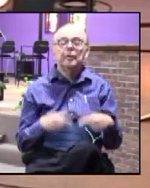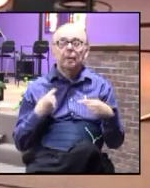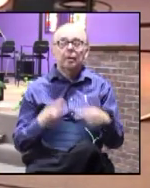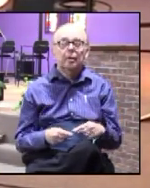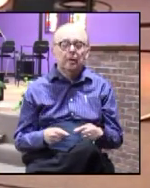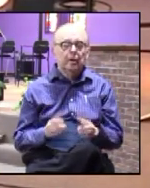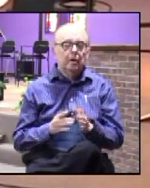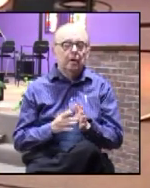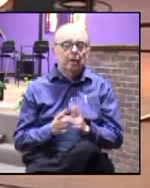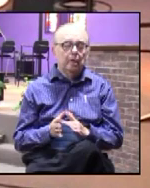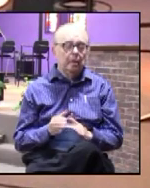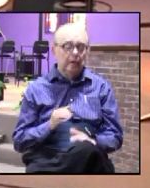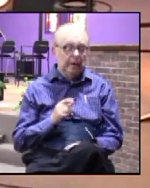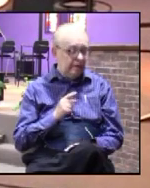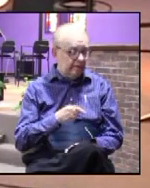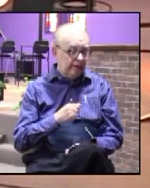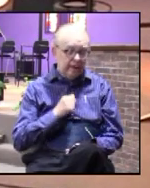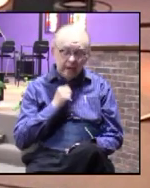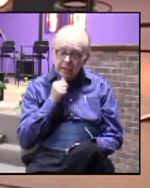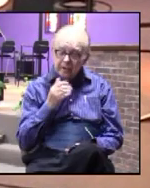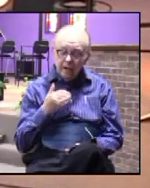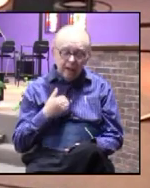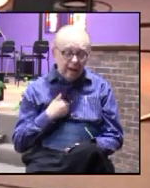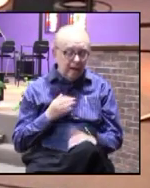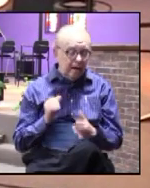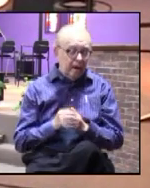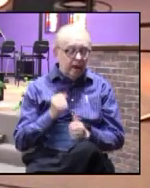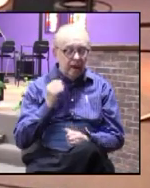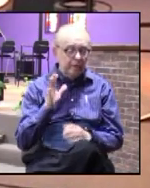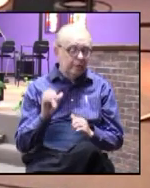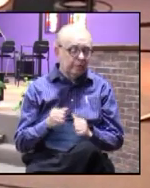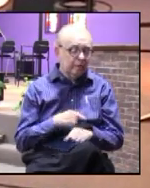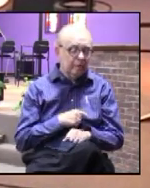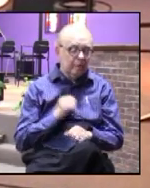thinking, they haven't got it. Father, how much longer do I need to stay with these people?